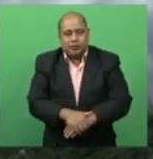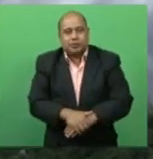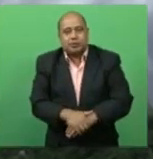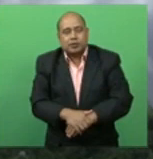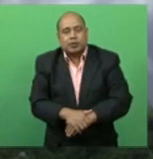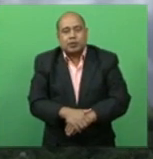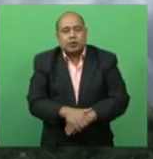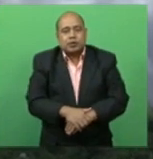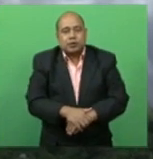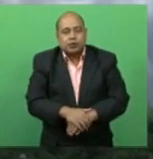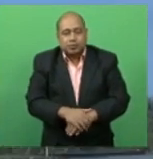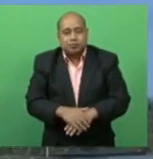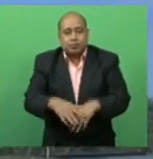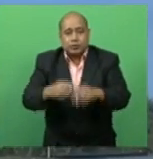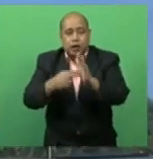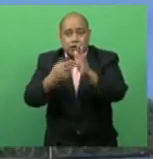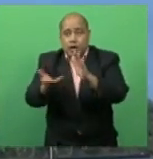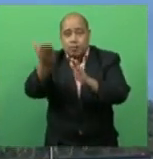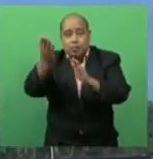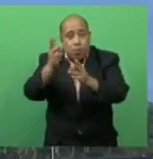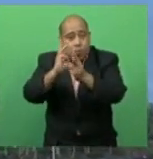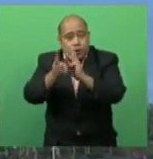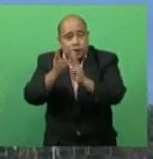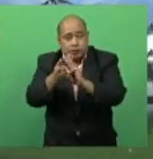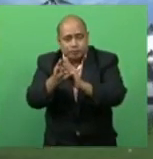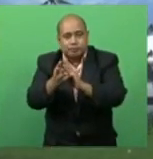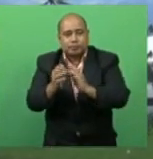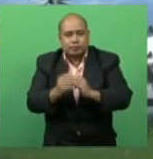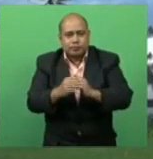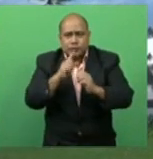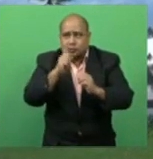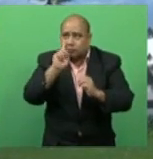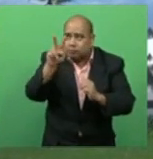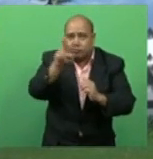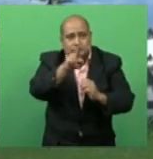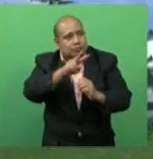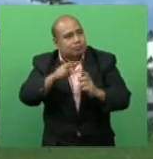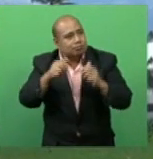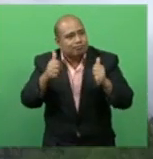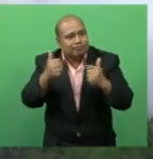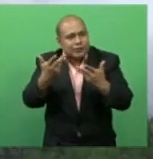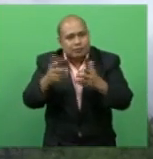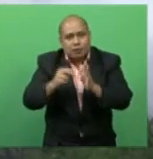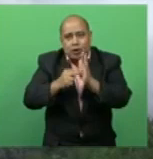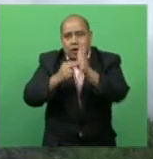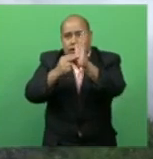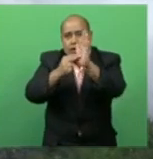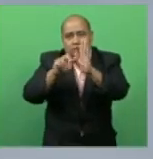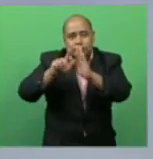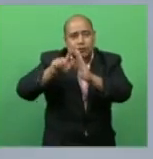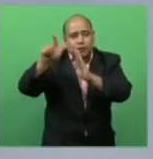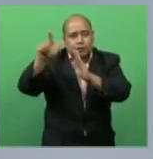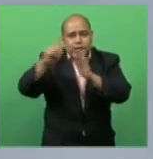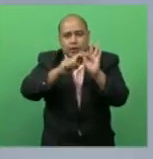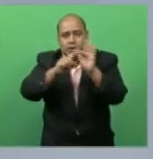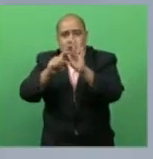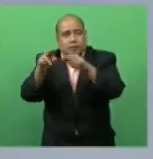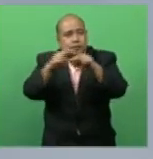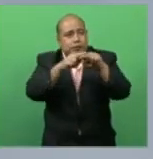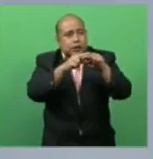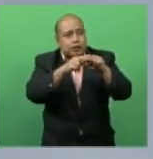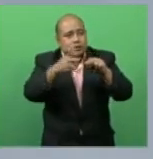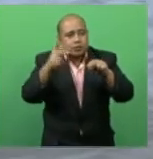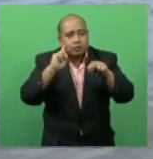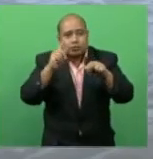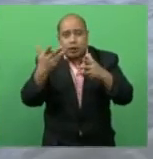The Nandi Weather Office says the system is now lying far to the northeast of Fiji, moving towards Samoa. The heavy rain